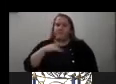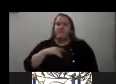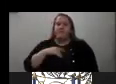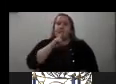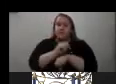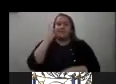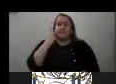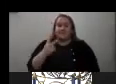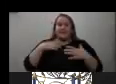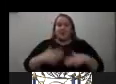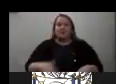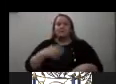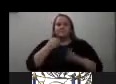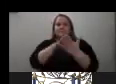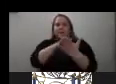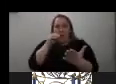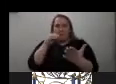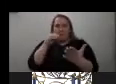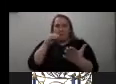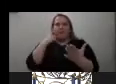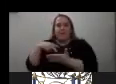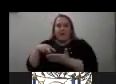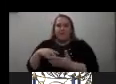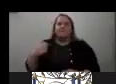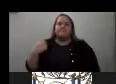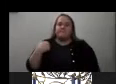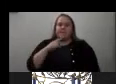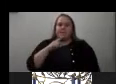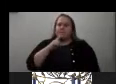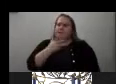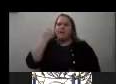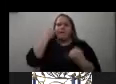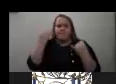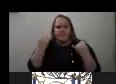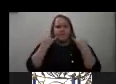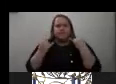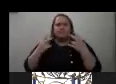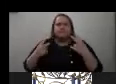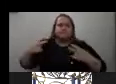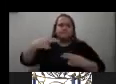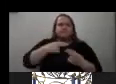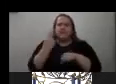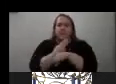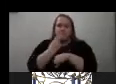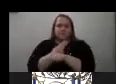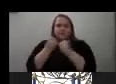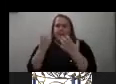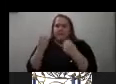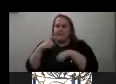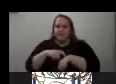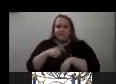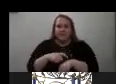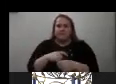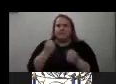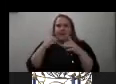costume and copy it for the ballet. It really gave me a lot of ideas in cutting that I've used and used many, many times in